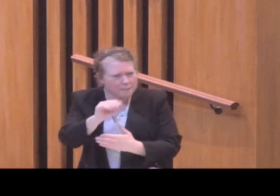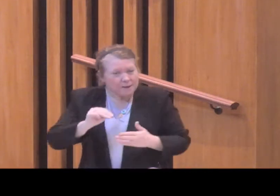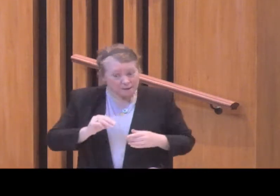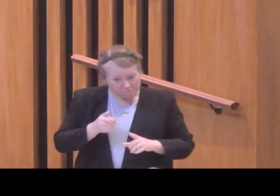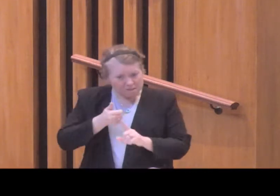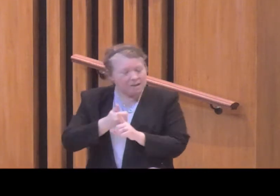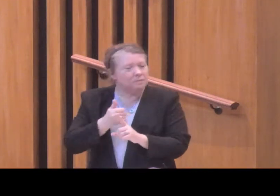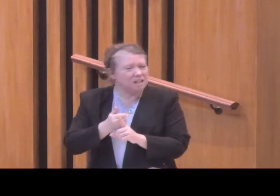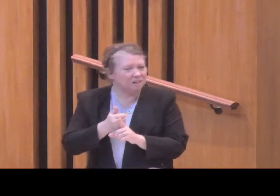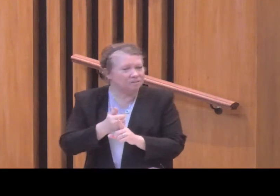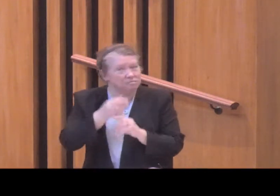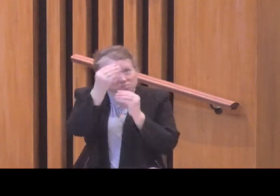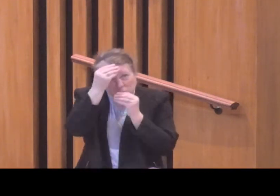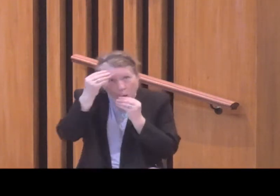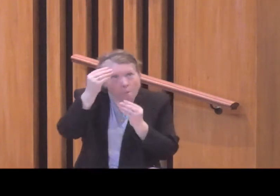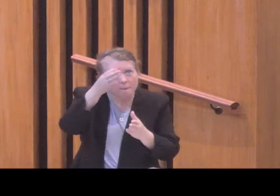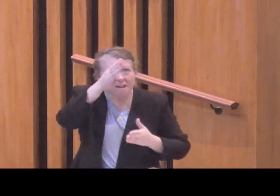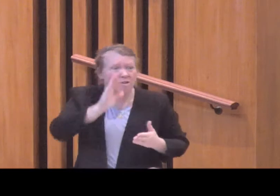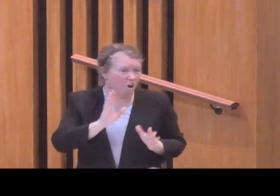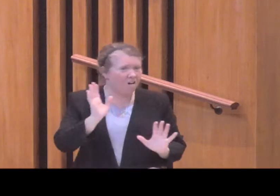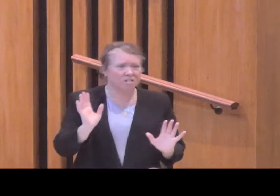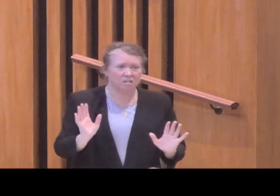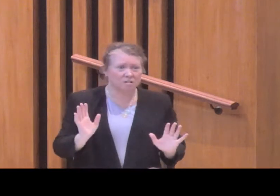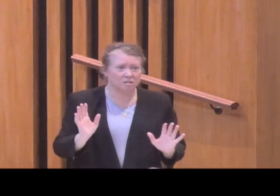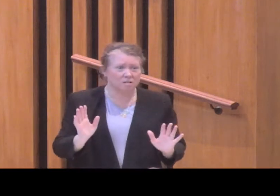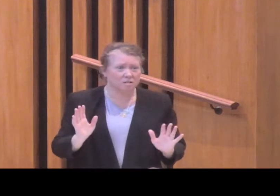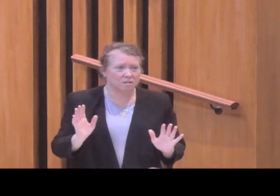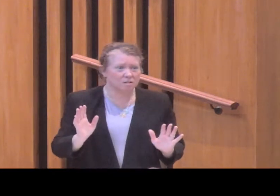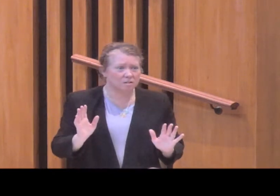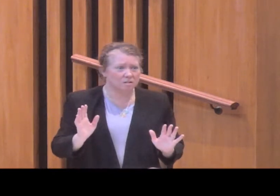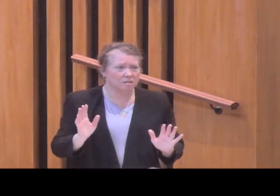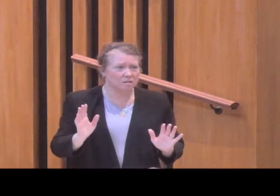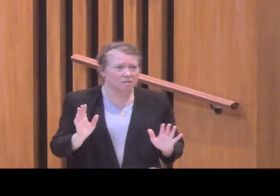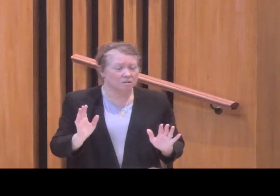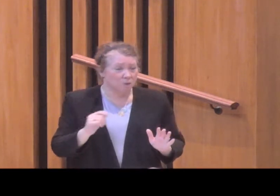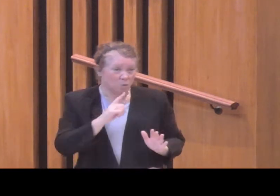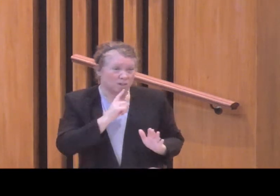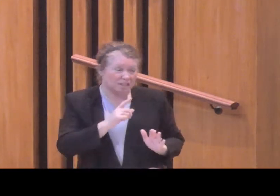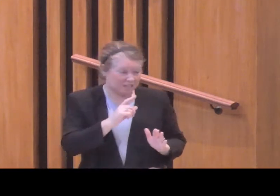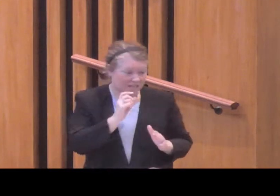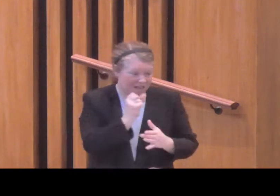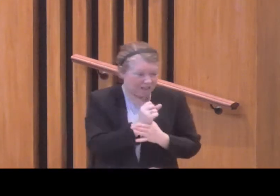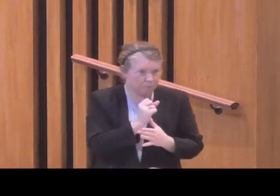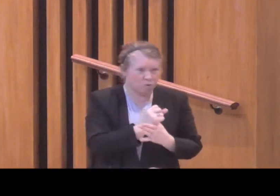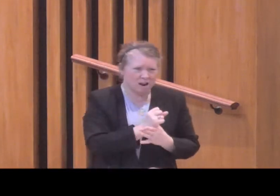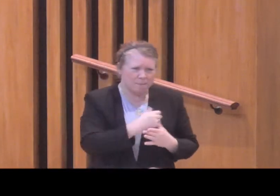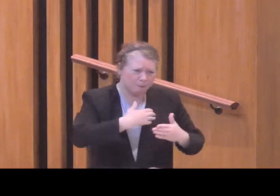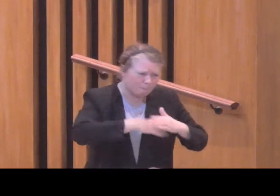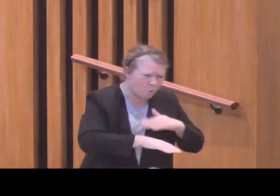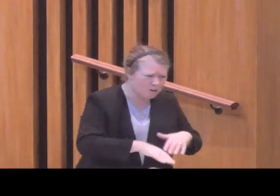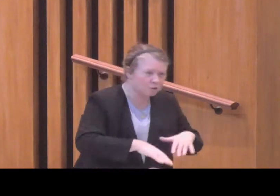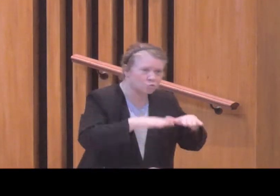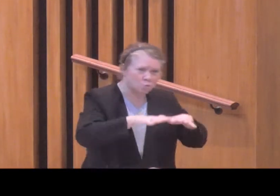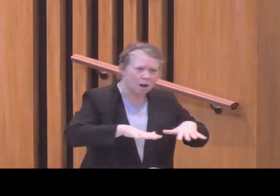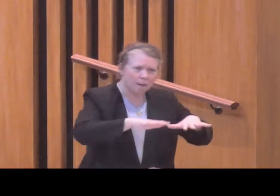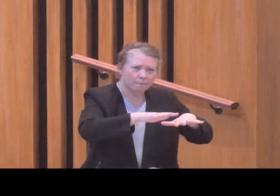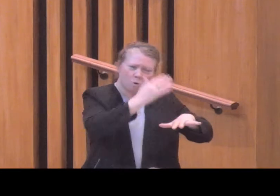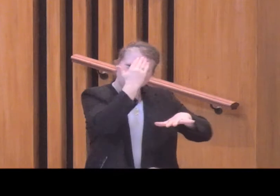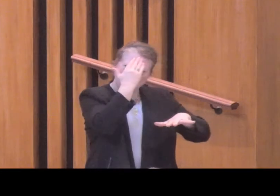God, leaving a land to dwell where God had put him with his beloved wife